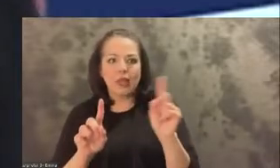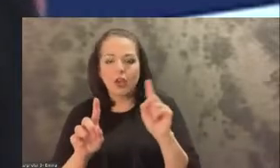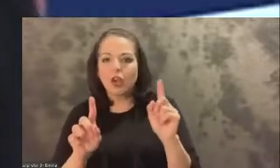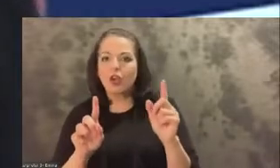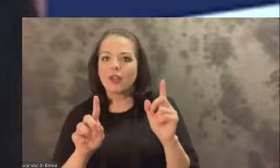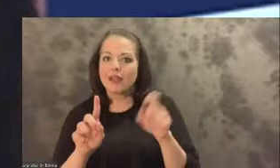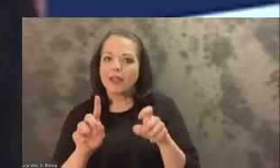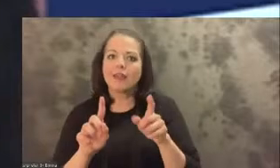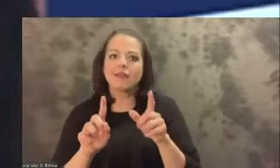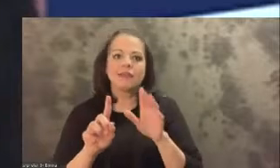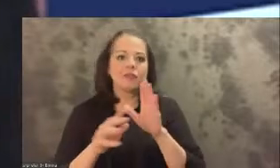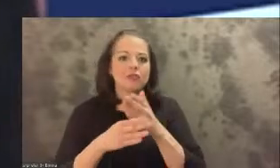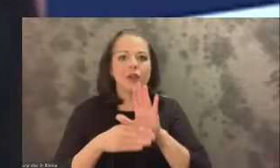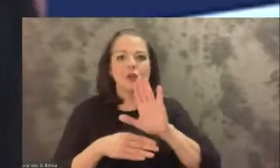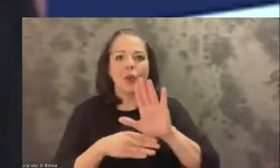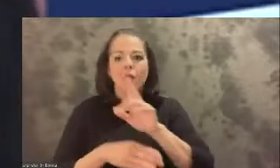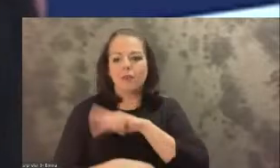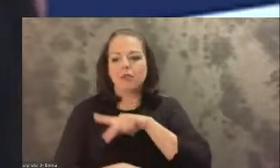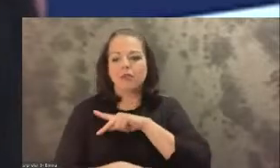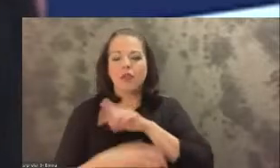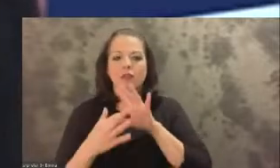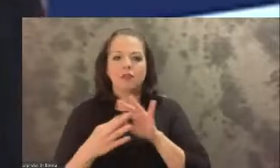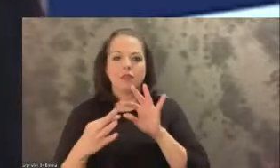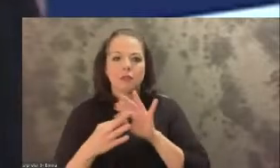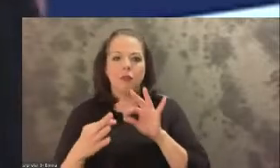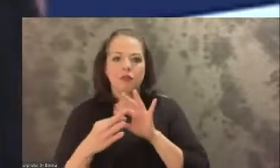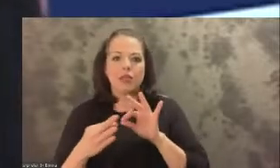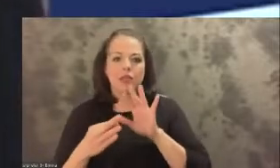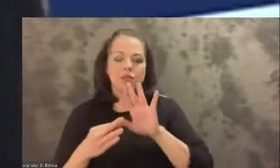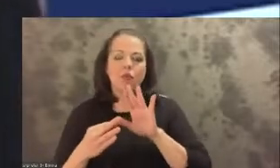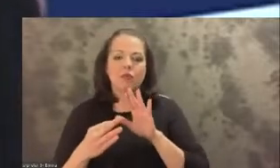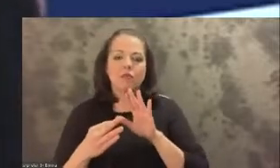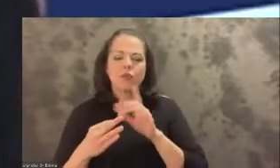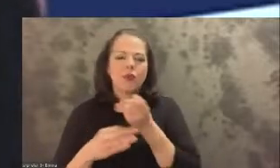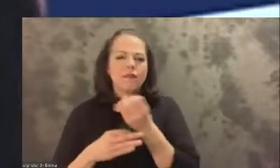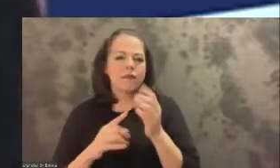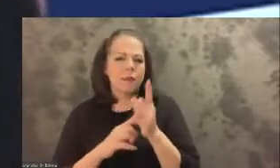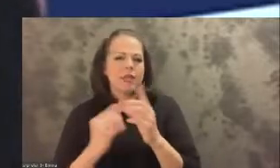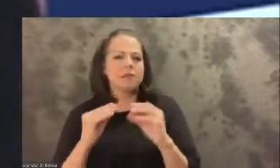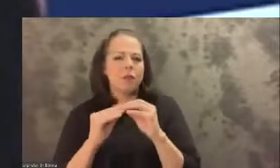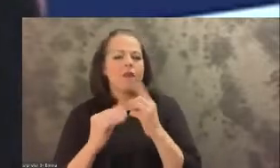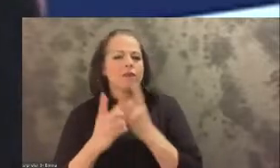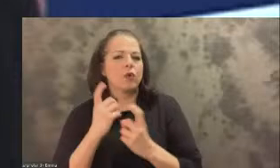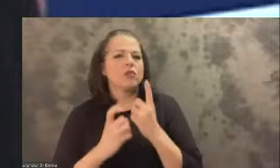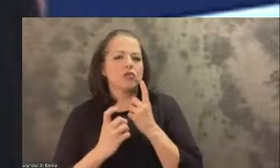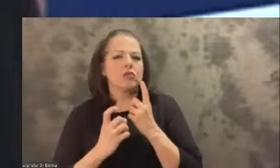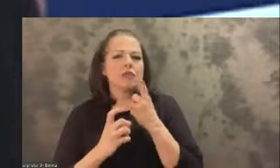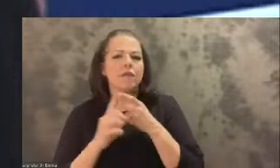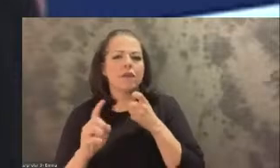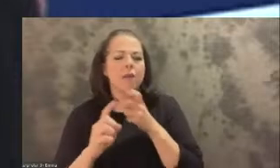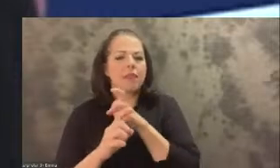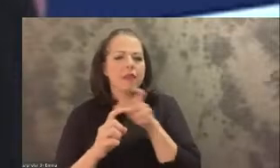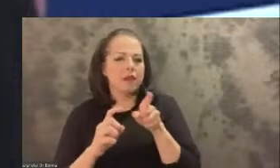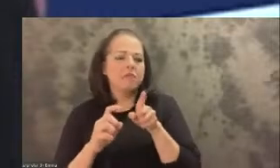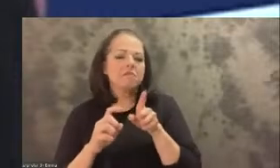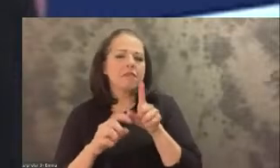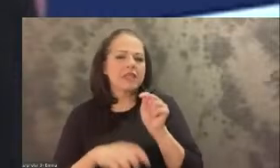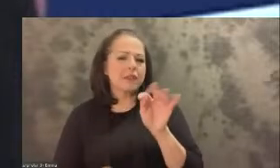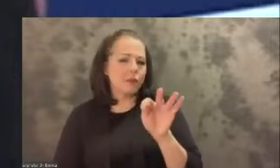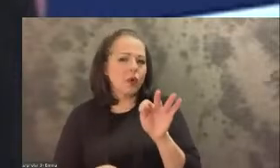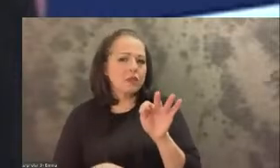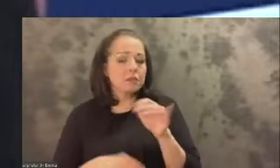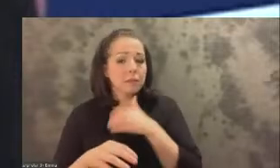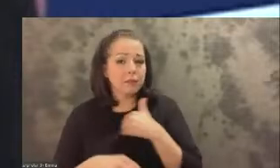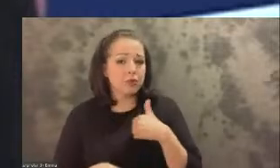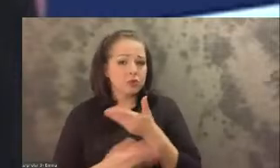personal testimony. We do have a few minutes for questions from the task force members, so the floor